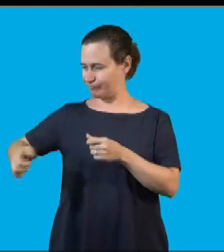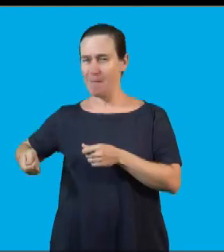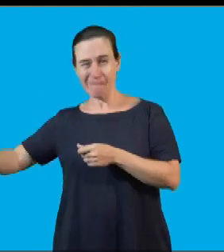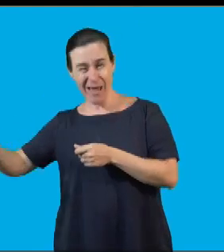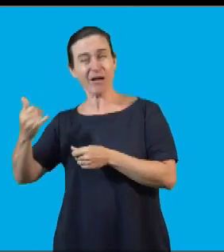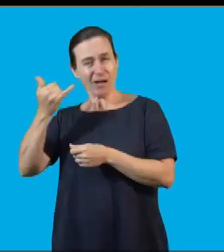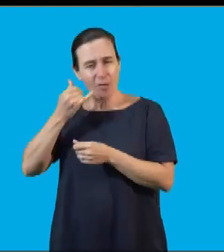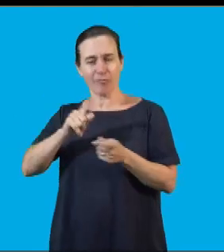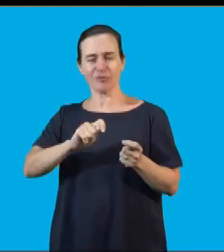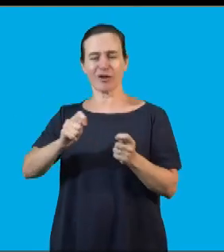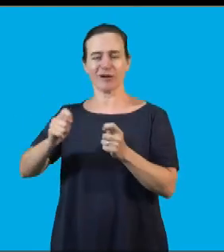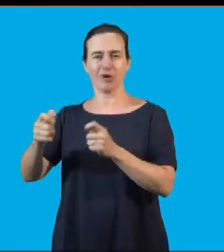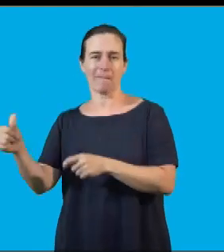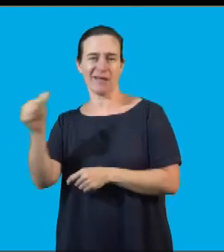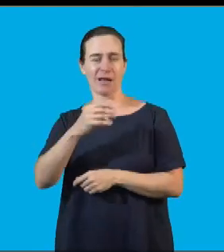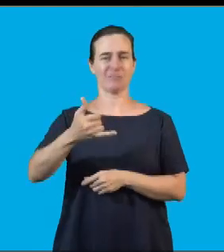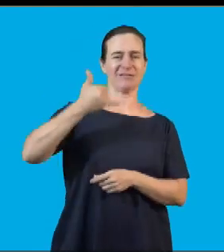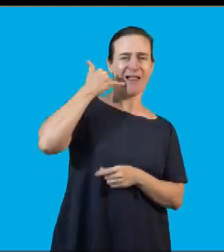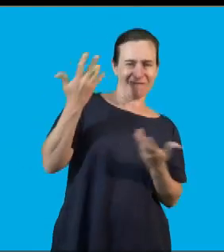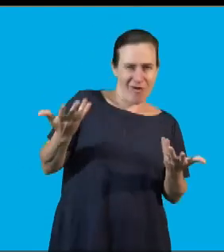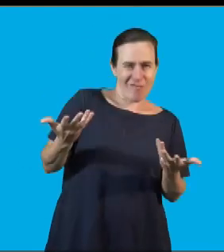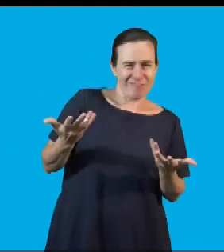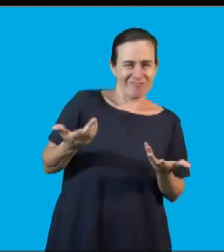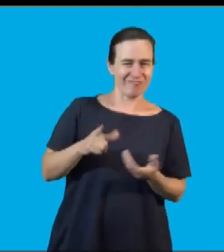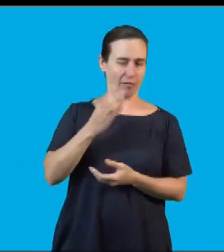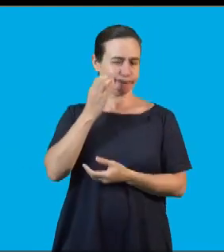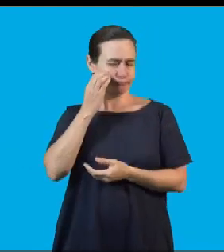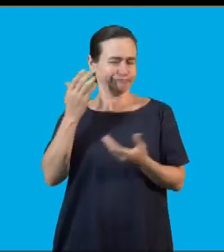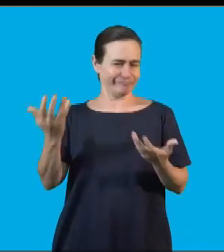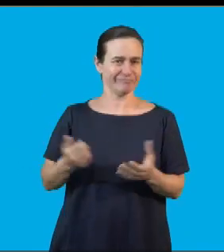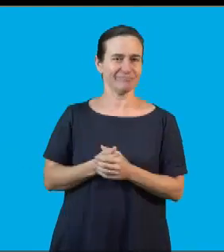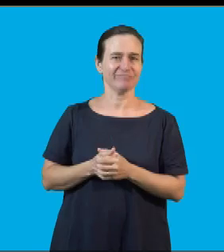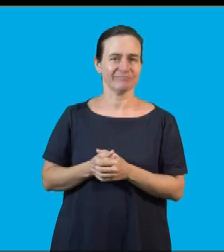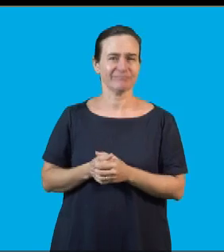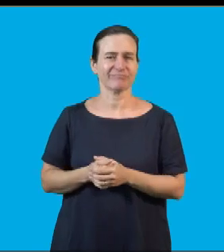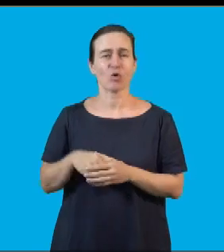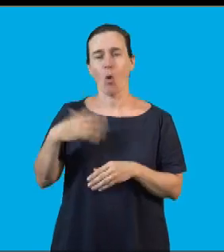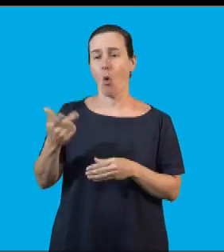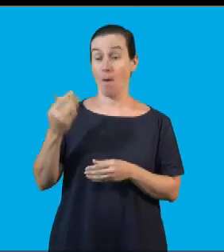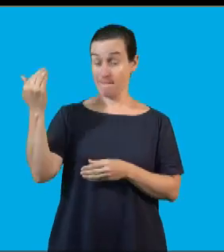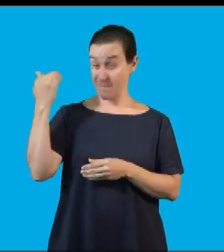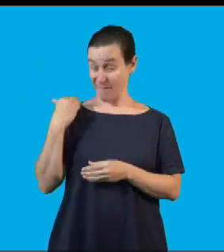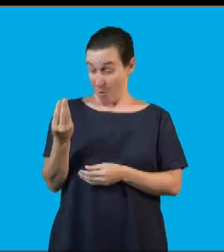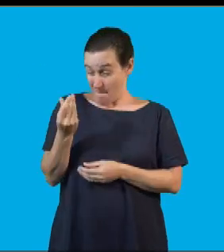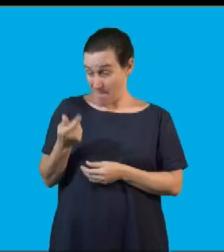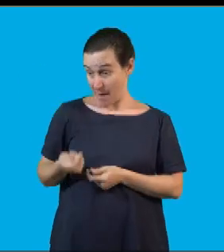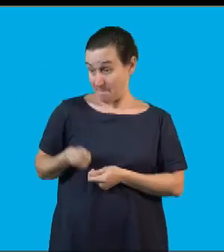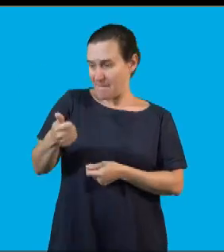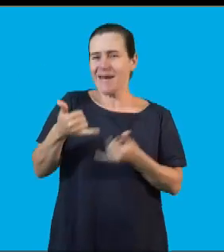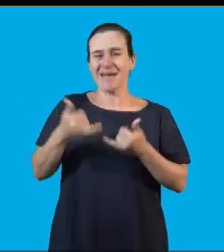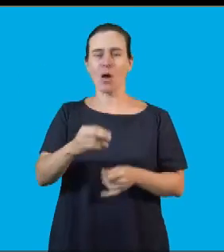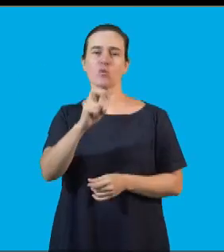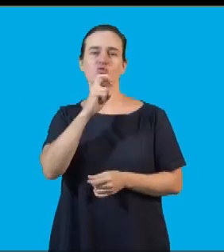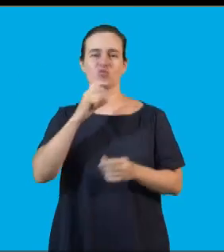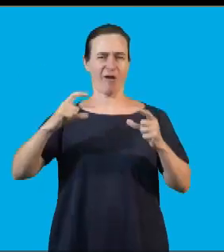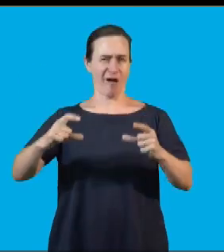to the freedom of a mobile in your pocket and cash yielded to the clinical efficiency of credit cards, what